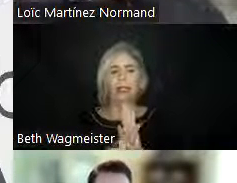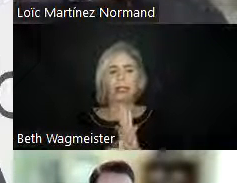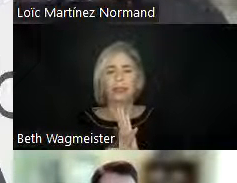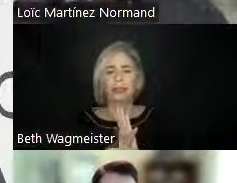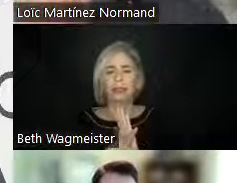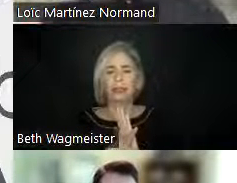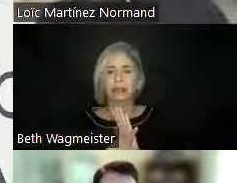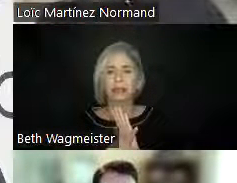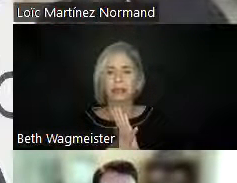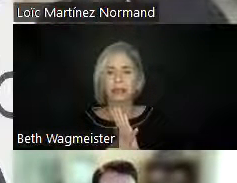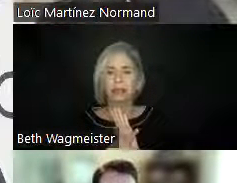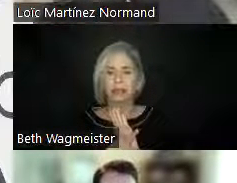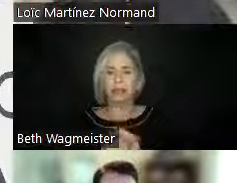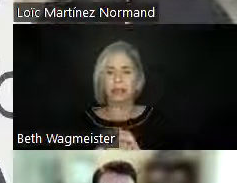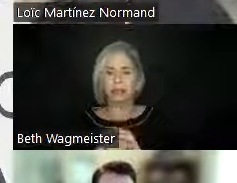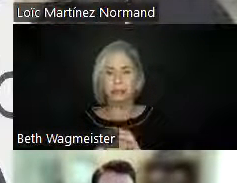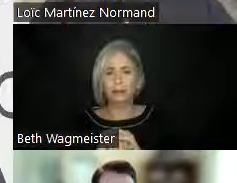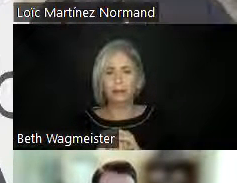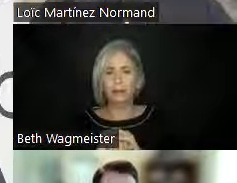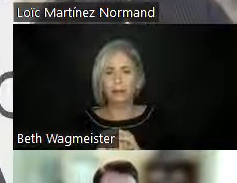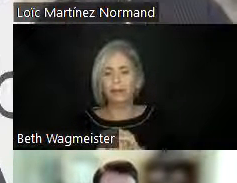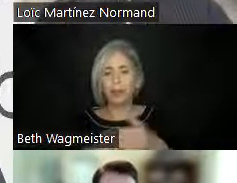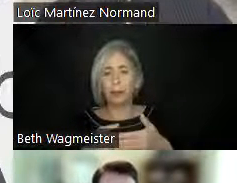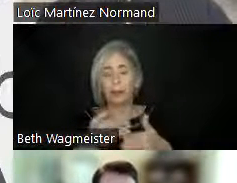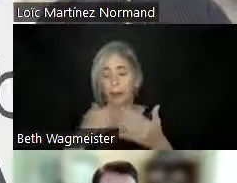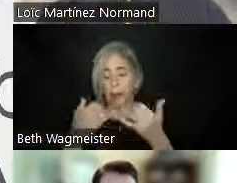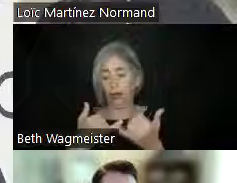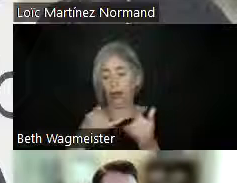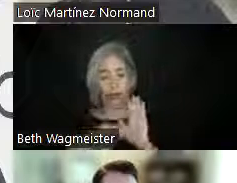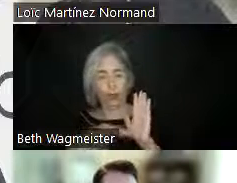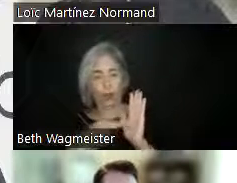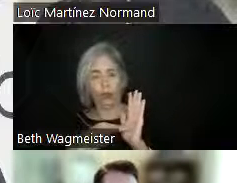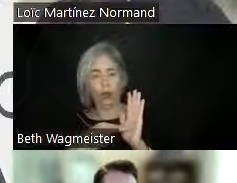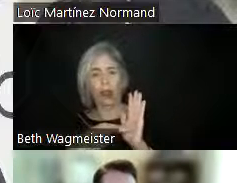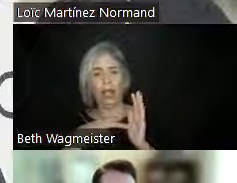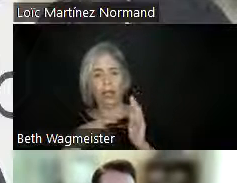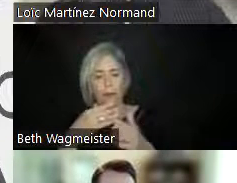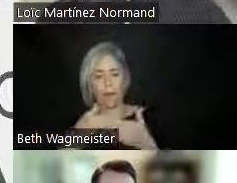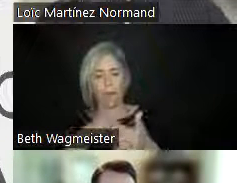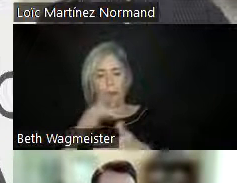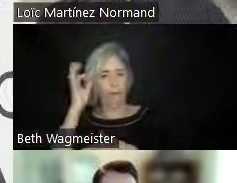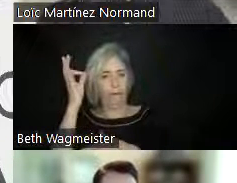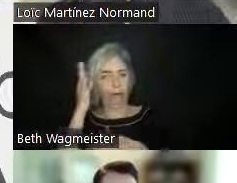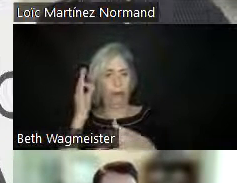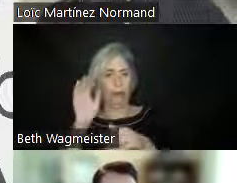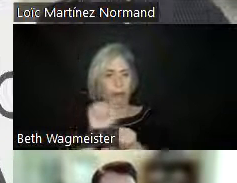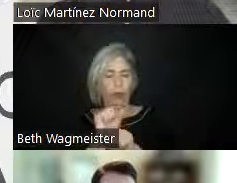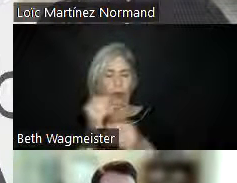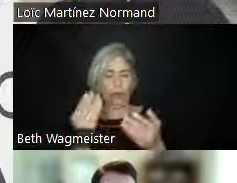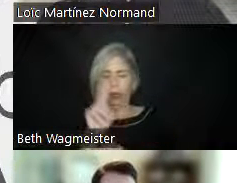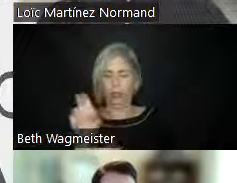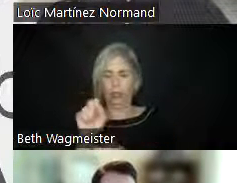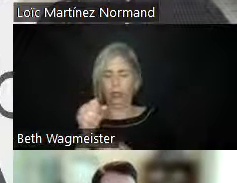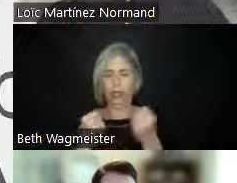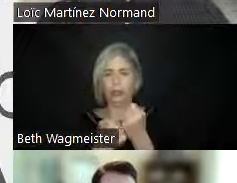And a tiny bit more about me before my current role and before I became a federal employee in the U.S. I supported the